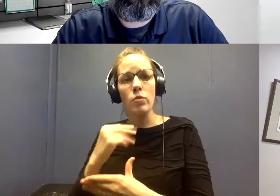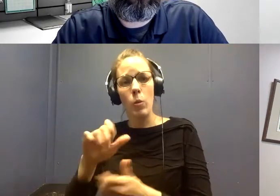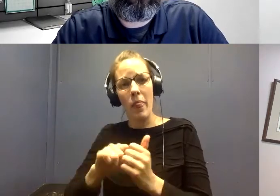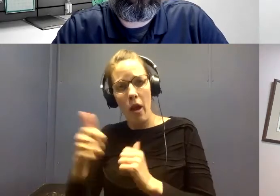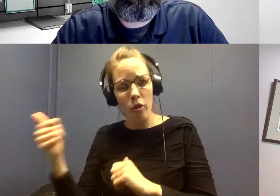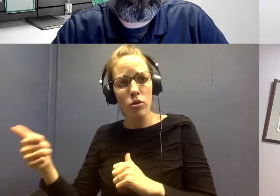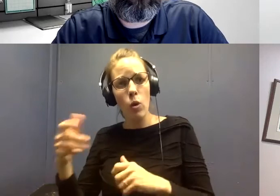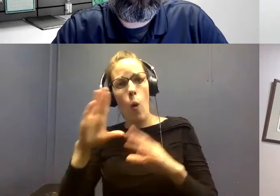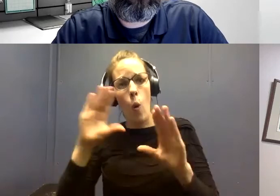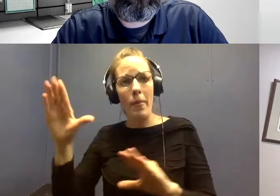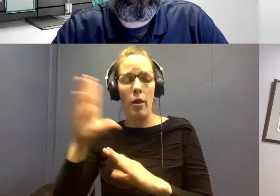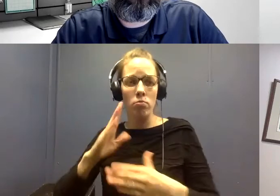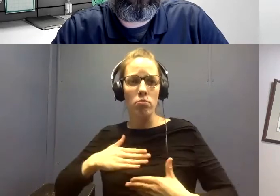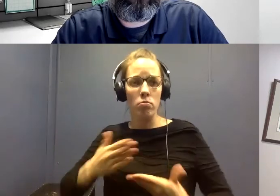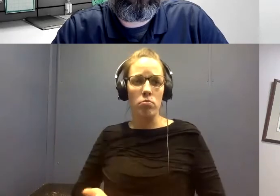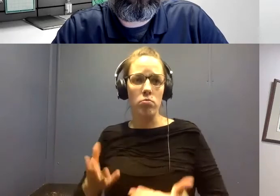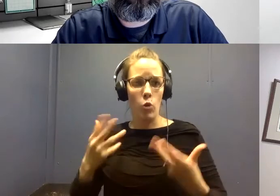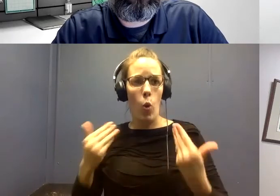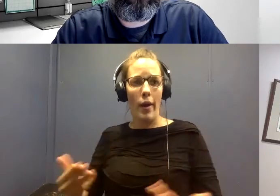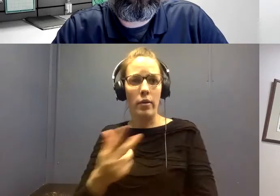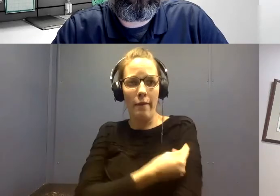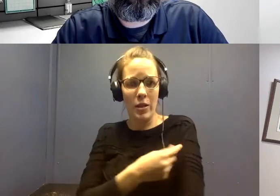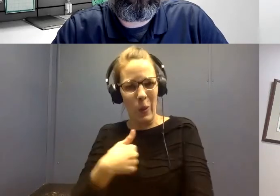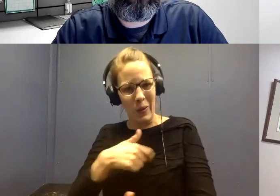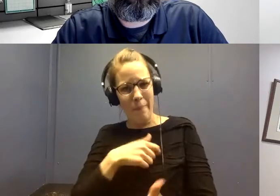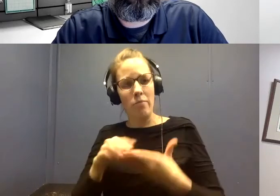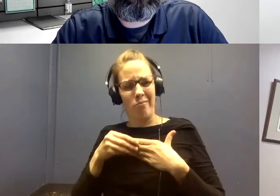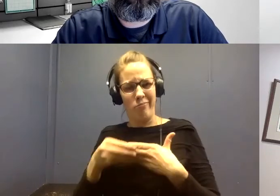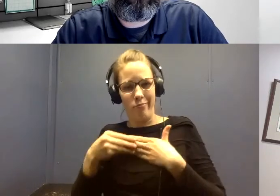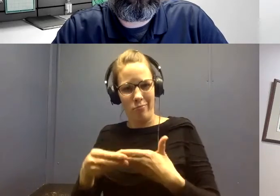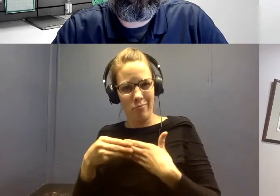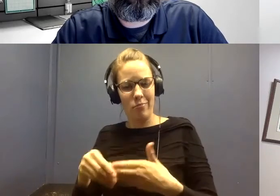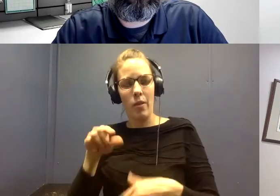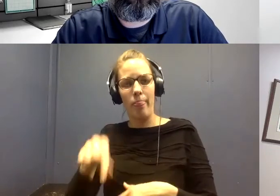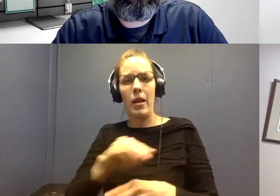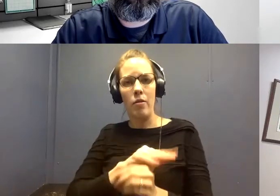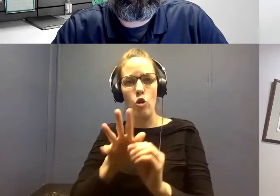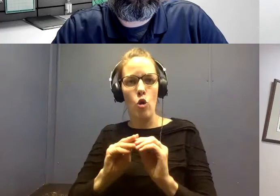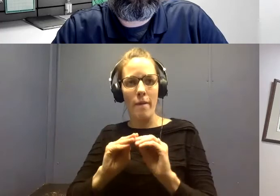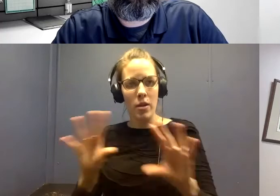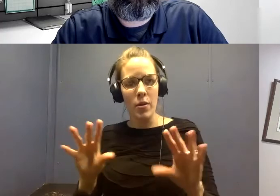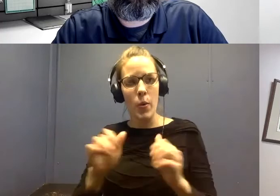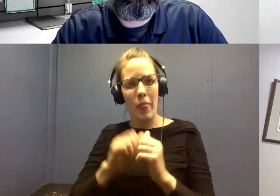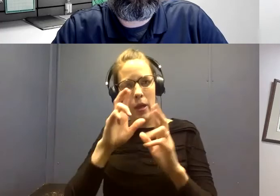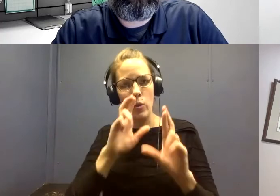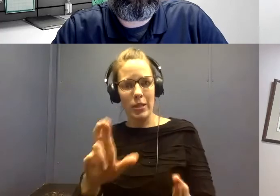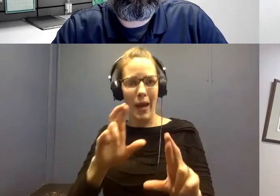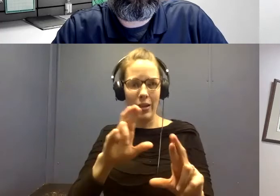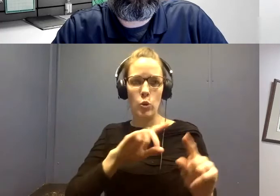them on board. We've been lenient during this COVID pandemic with respect to